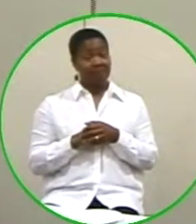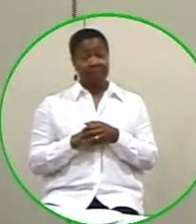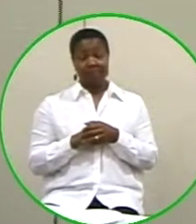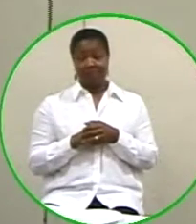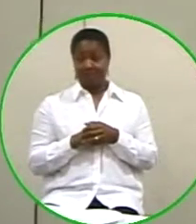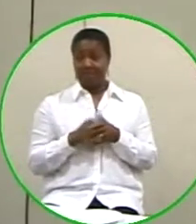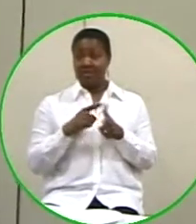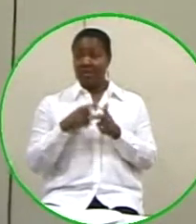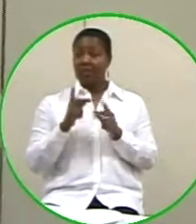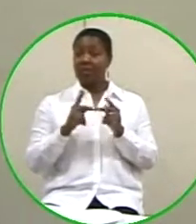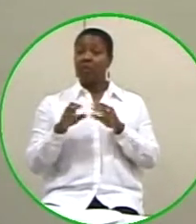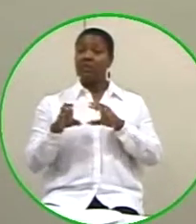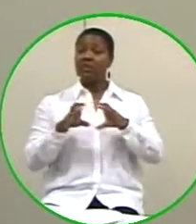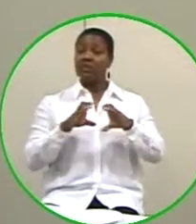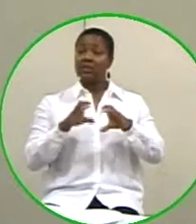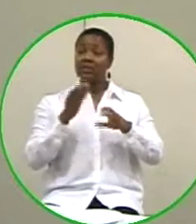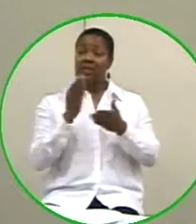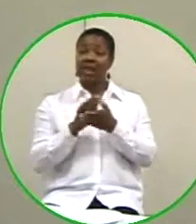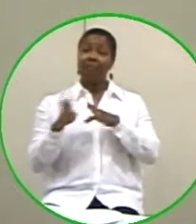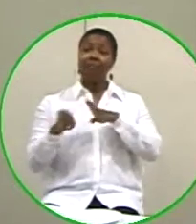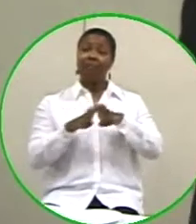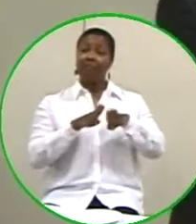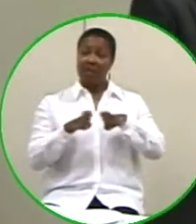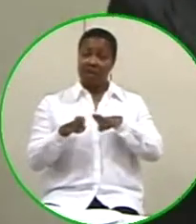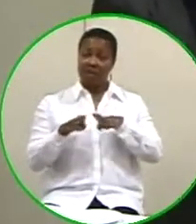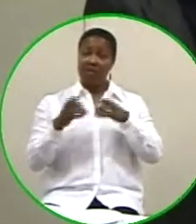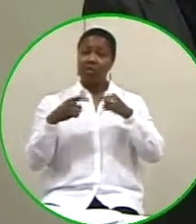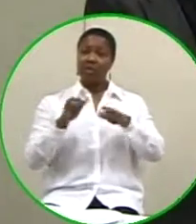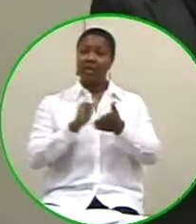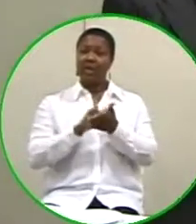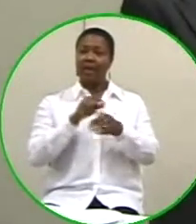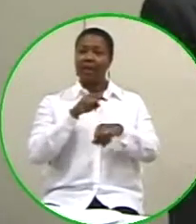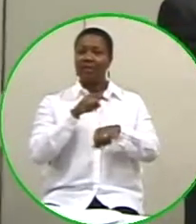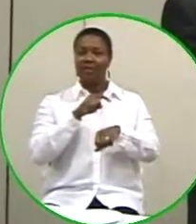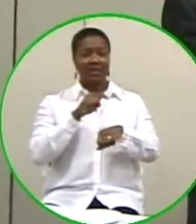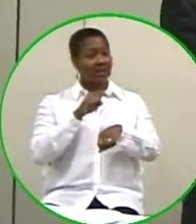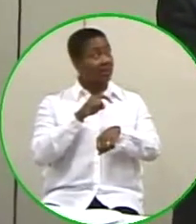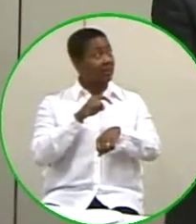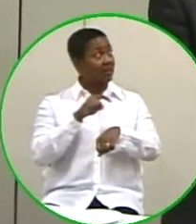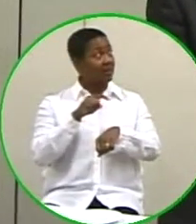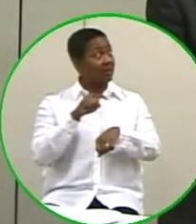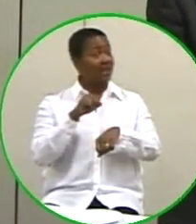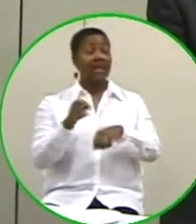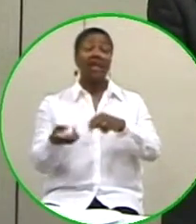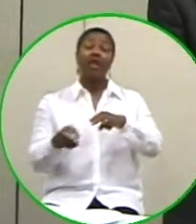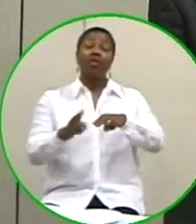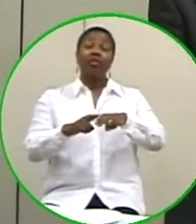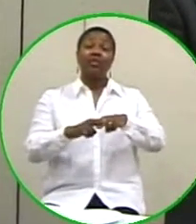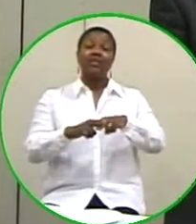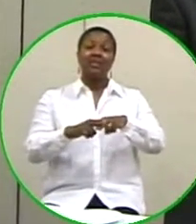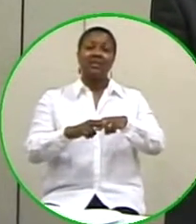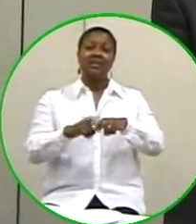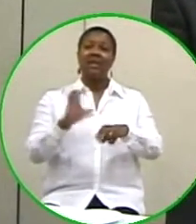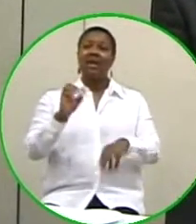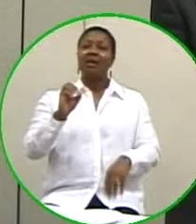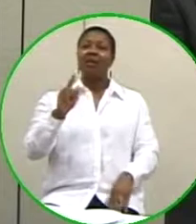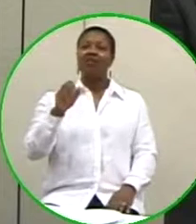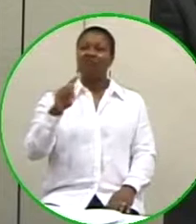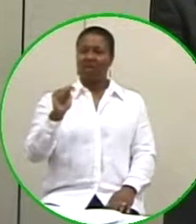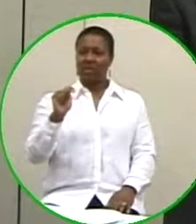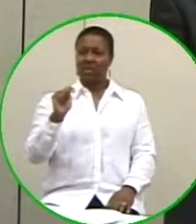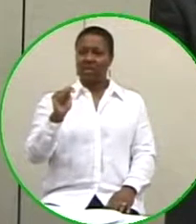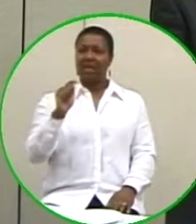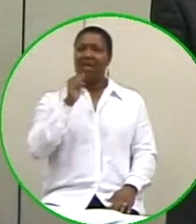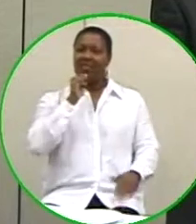then they will stop doing the behavior while you're there. It simply increases the covertness